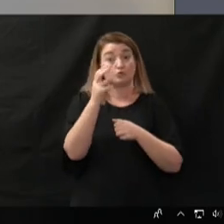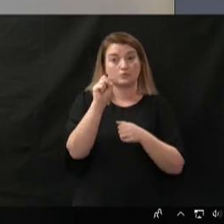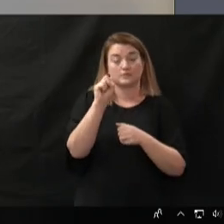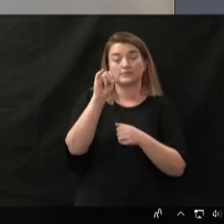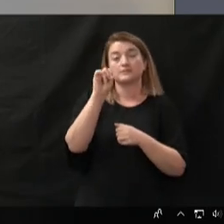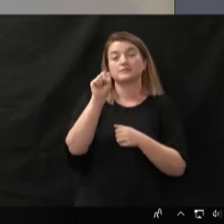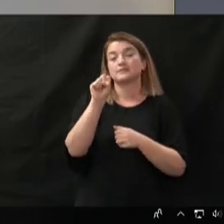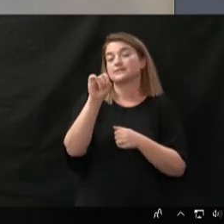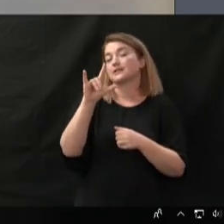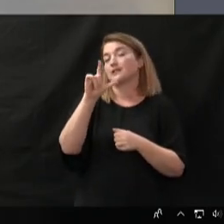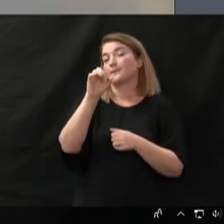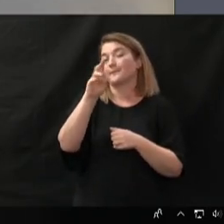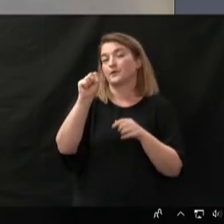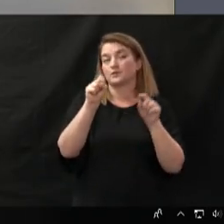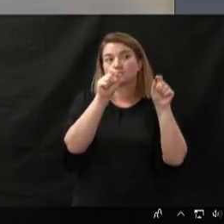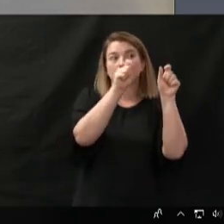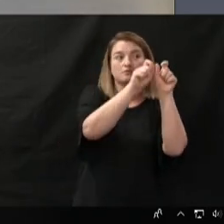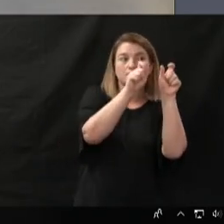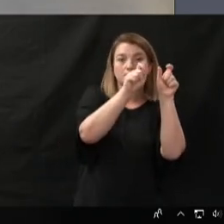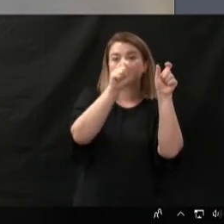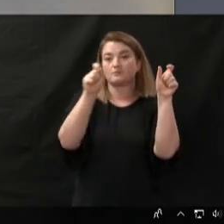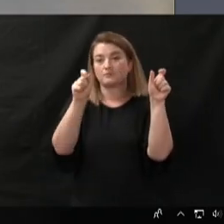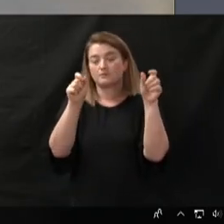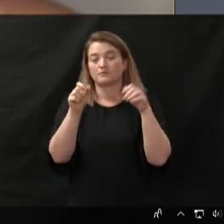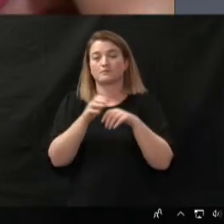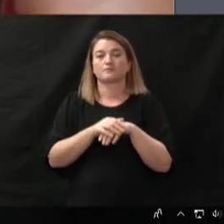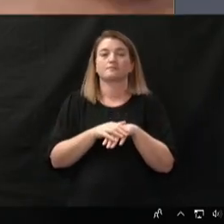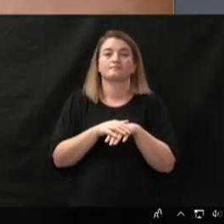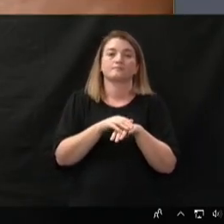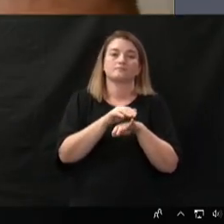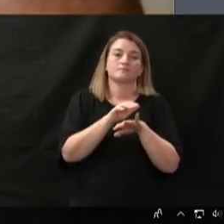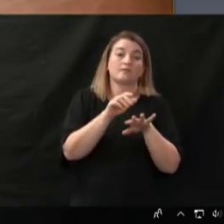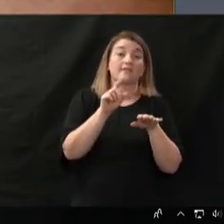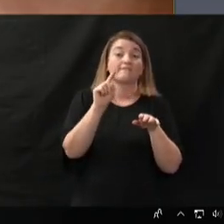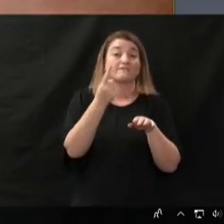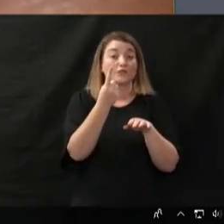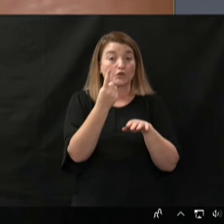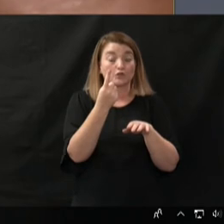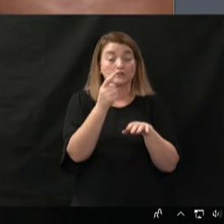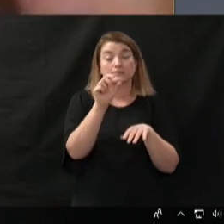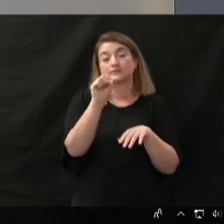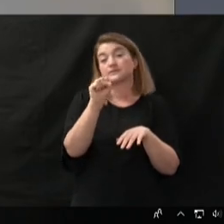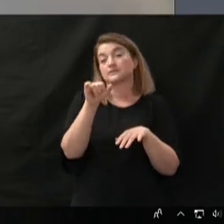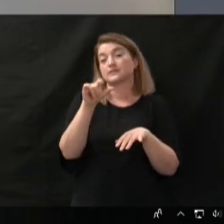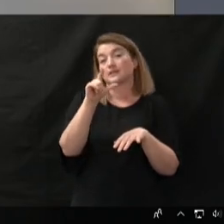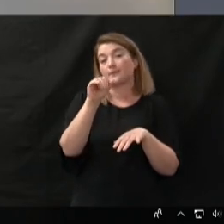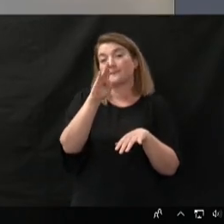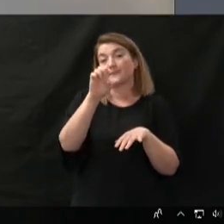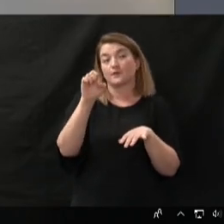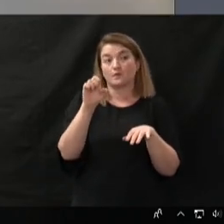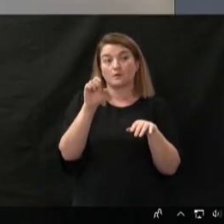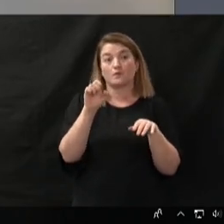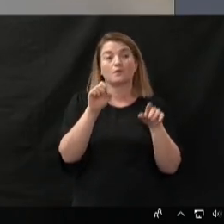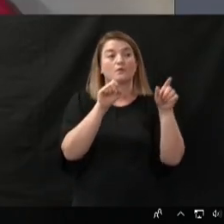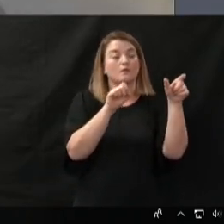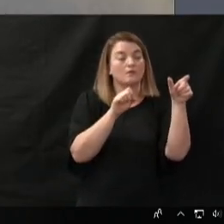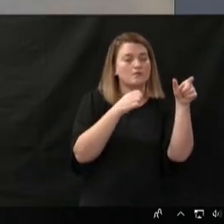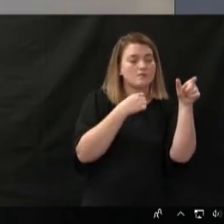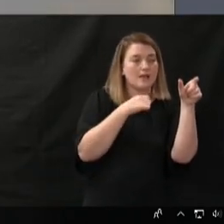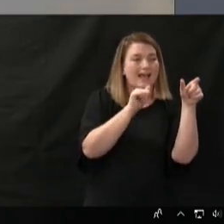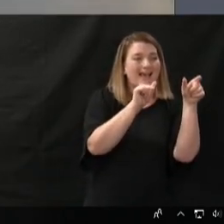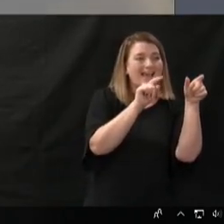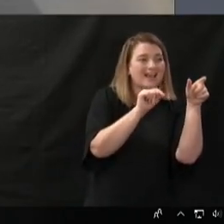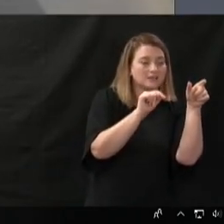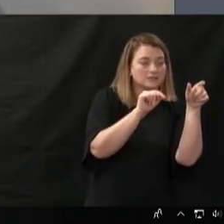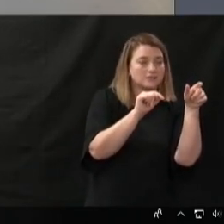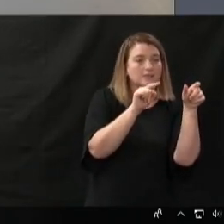says at. Let's finger spell it. They finger spell it. They subvocalize as they write it in. Then you repeat